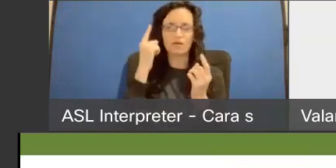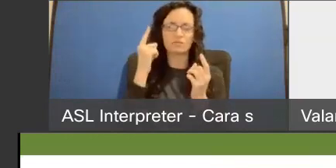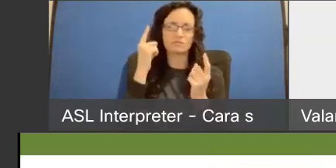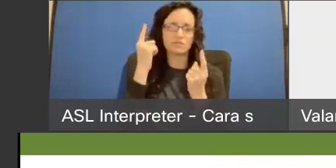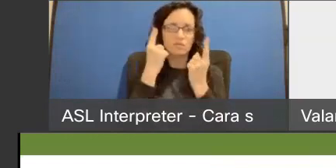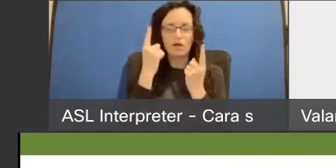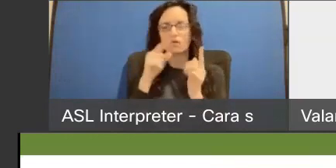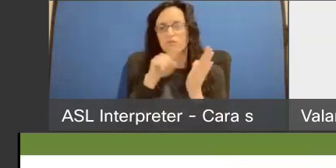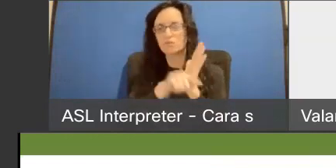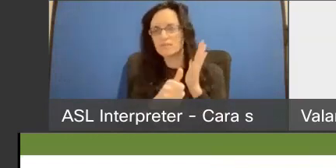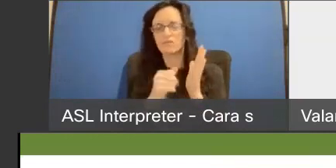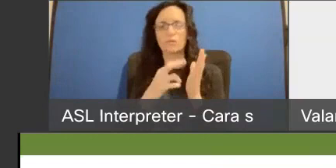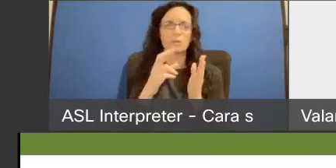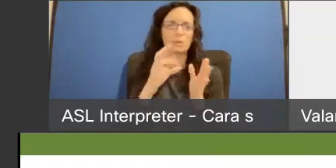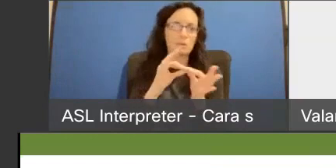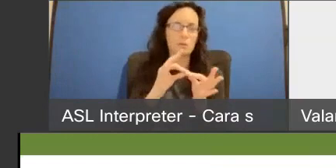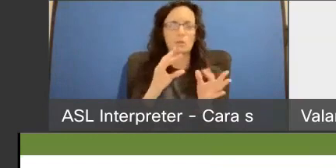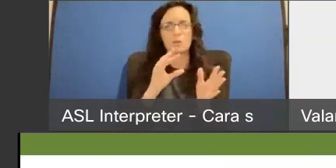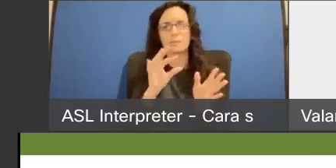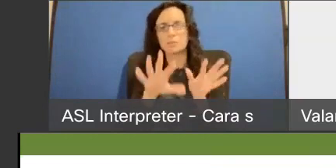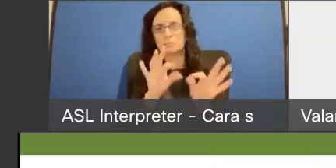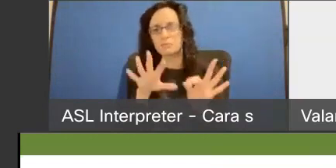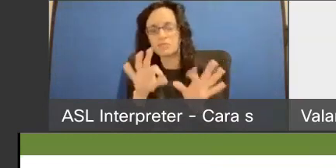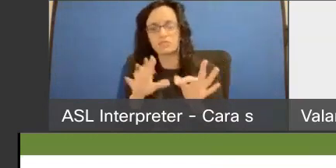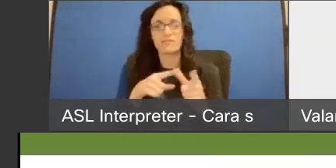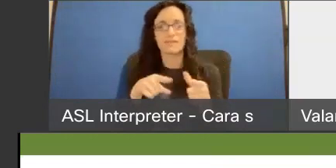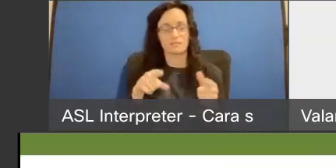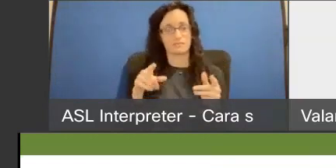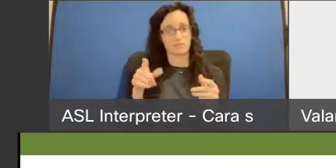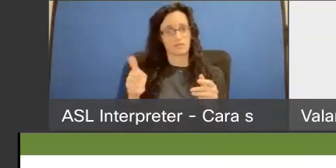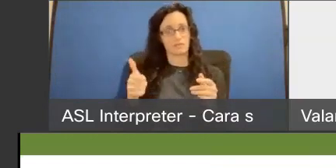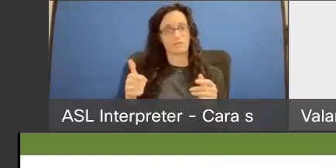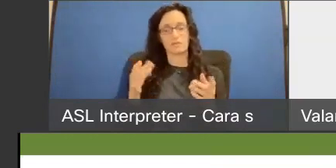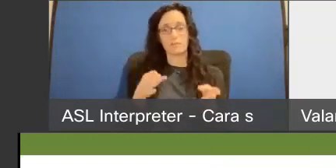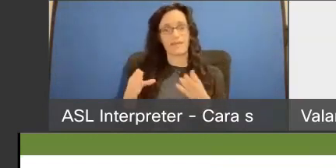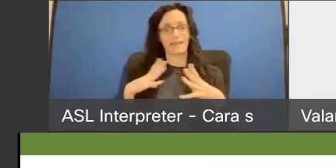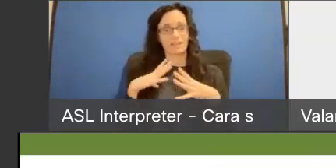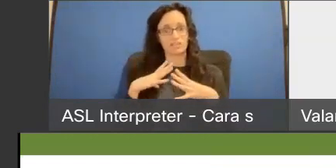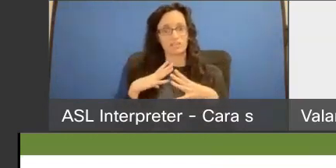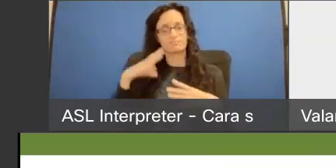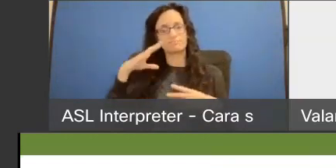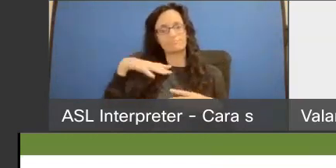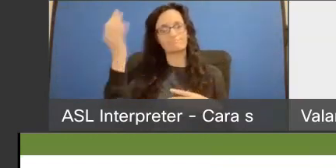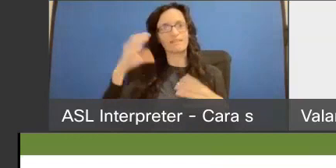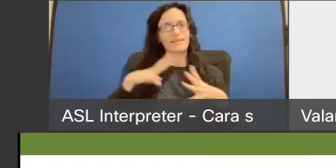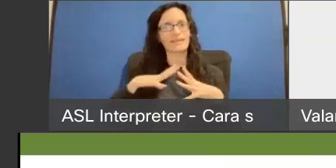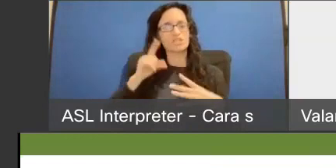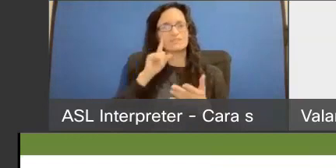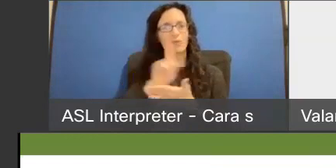with you about it, and you're about to take a vacation. You're a big supporter for that person. You're about to go away for the next couple of weeks. Wouldn't that be